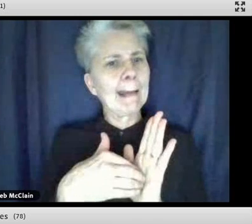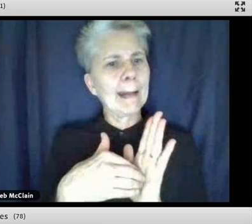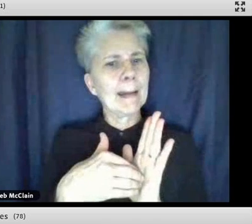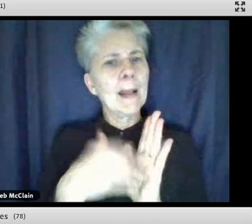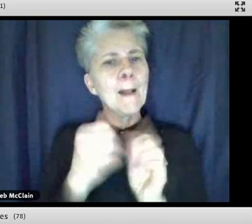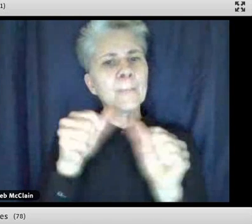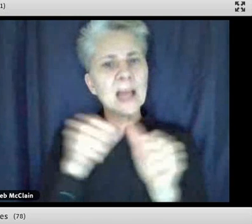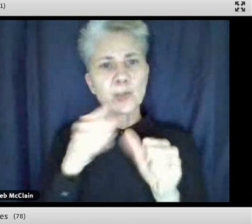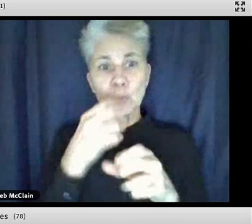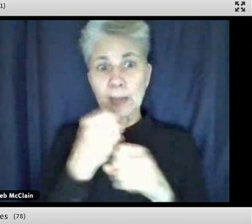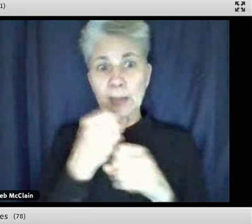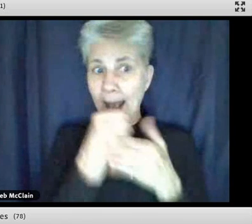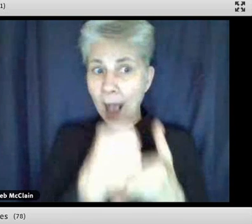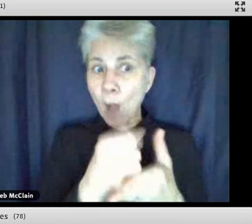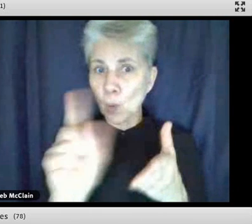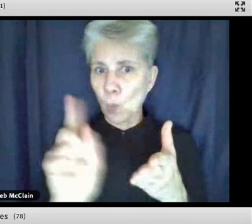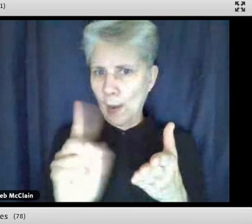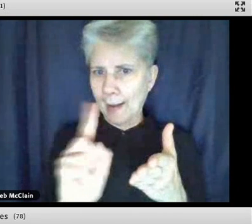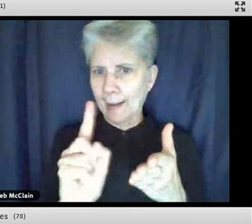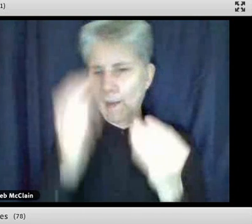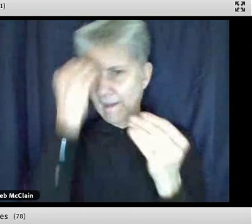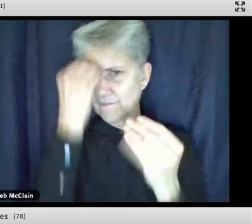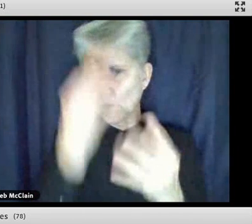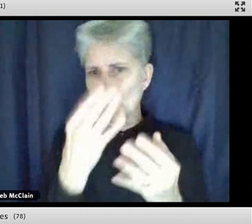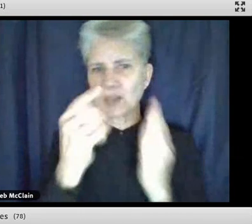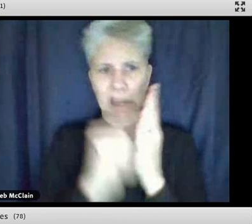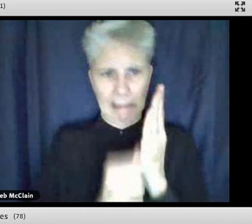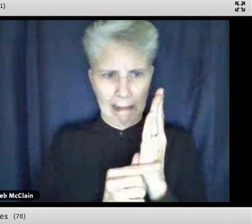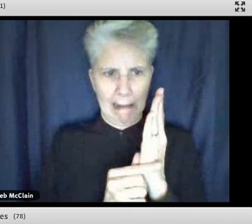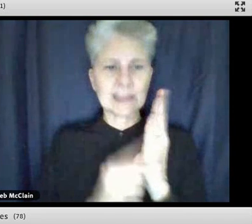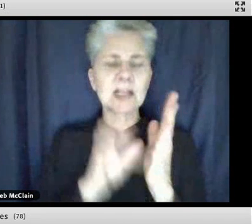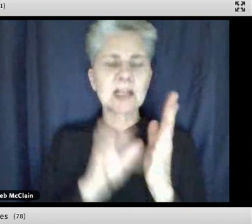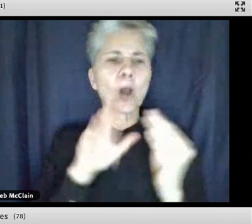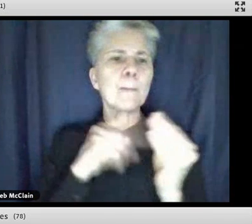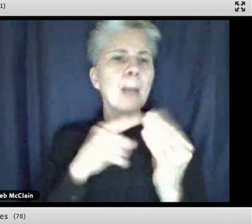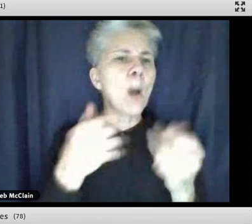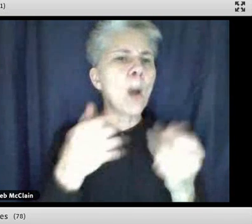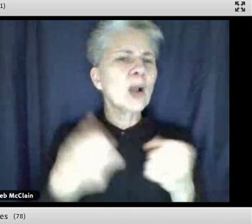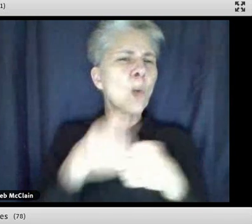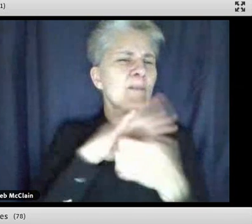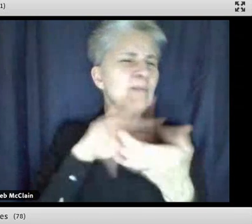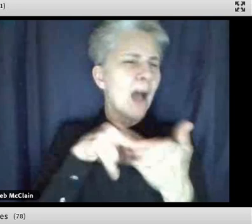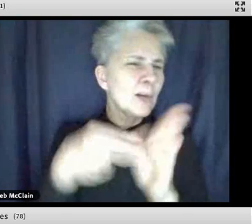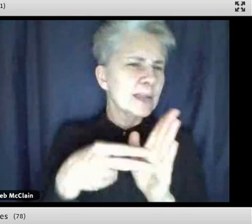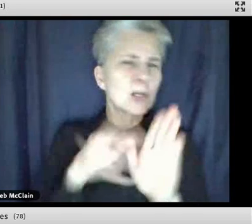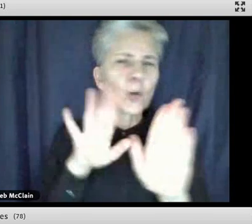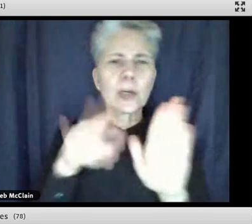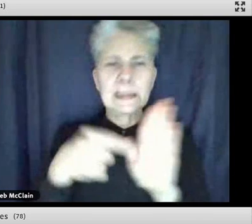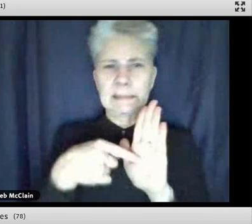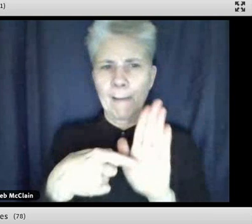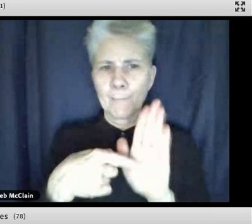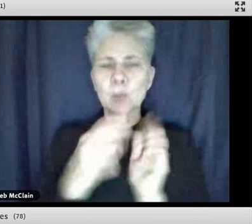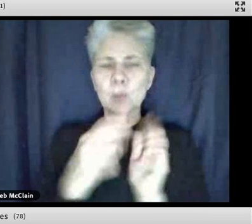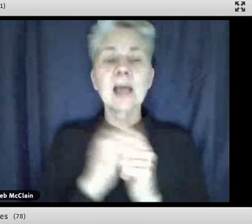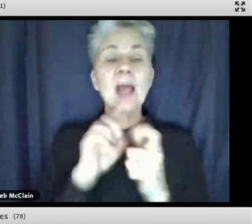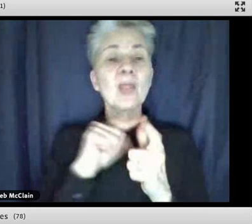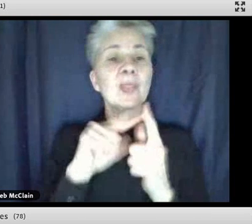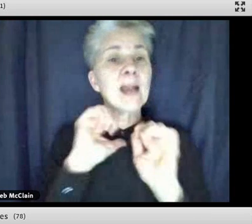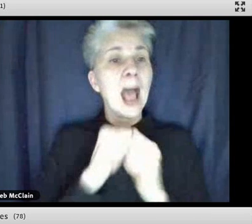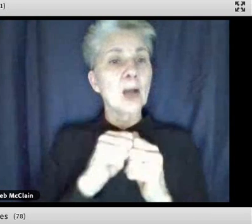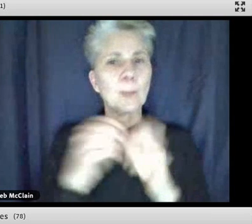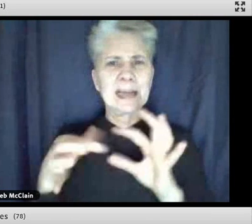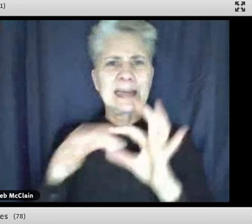get help, information guides where they talk about what coronavirus is, some good examples, and then how to be connected with